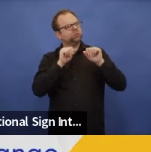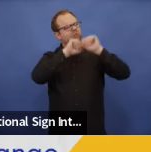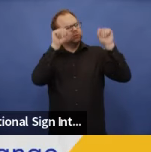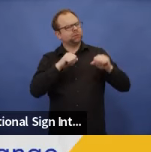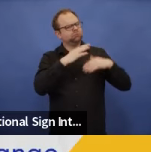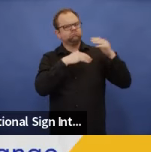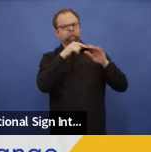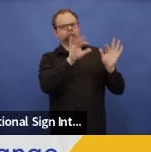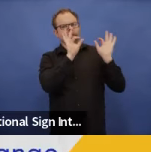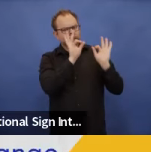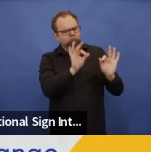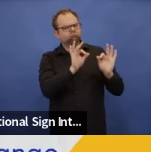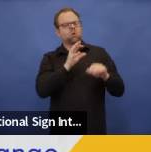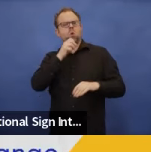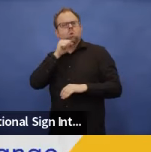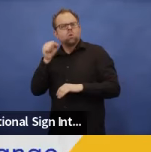conference website.